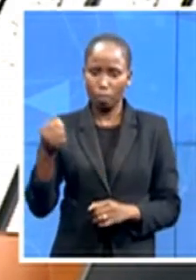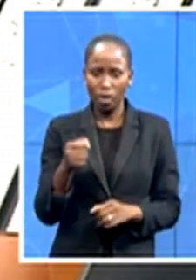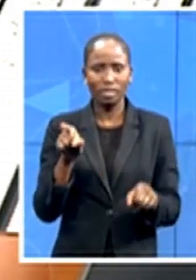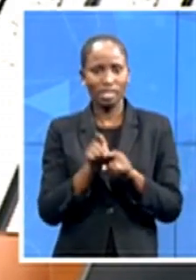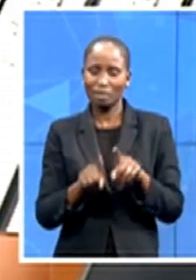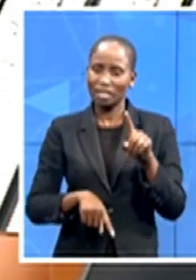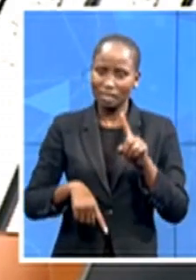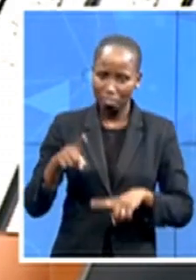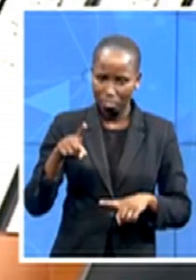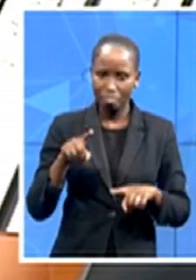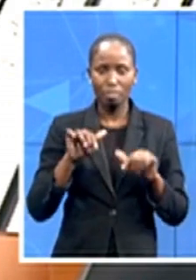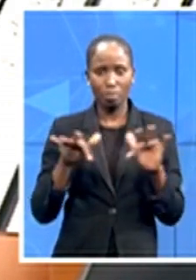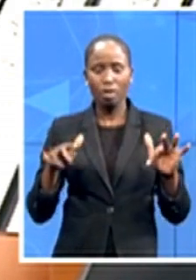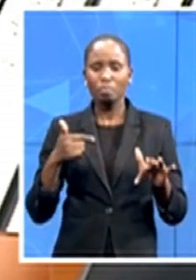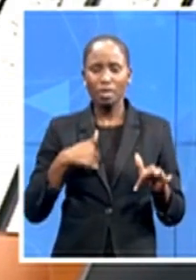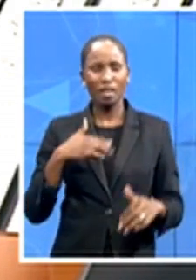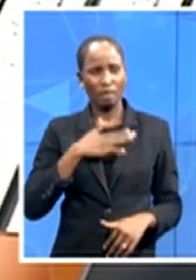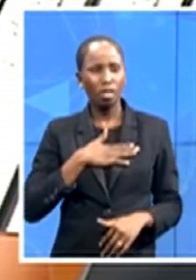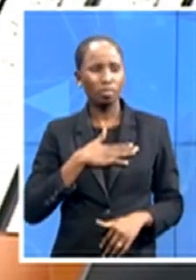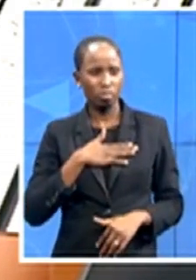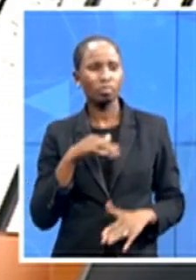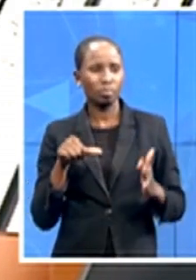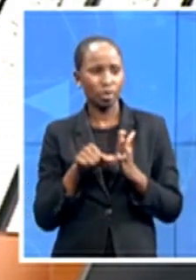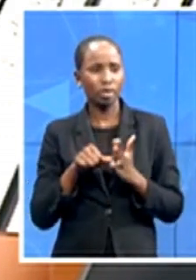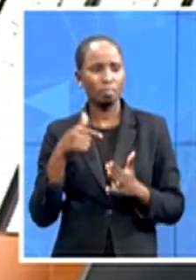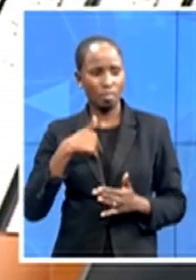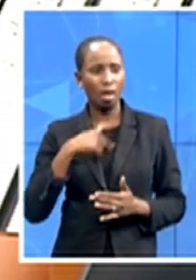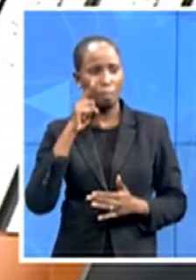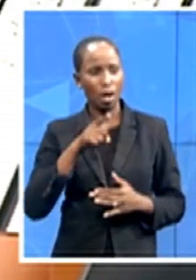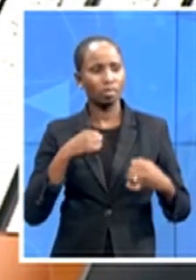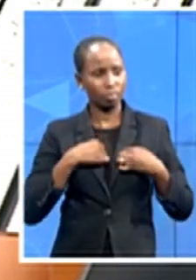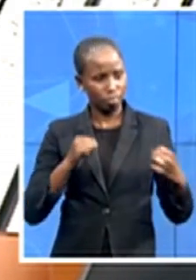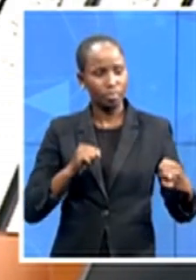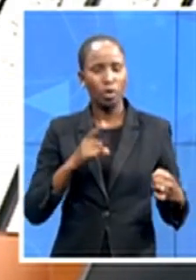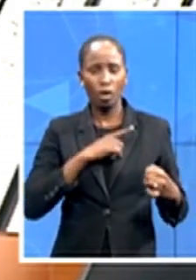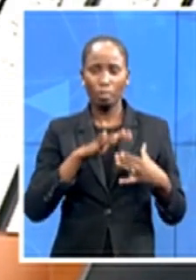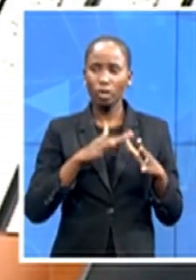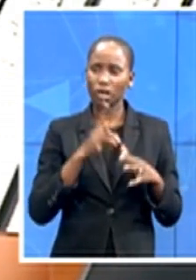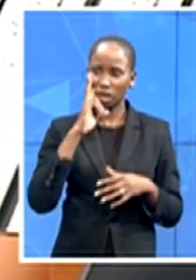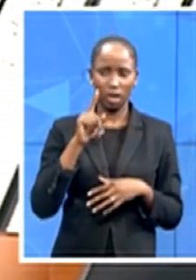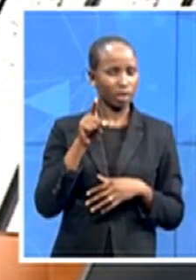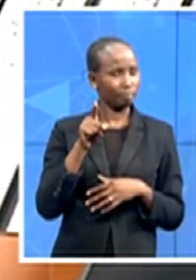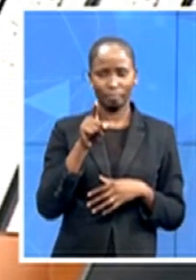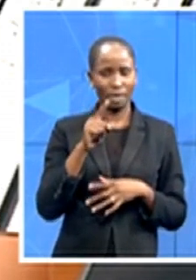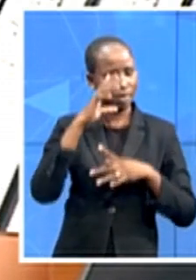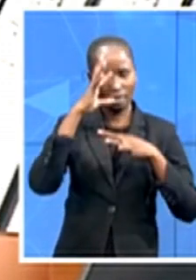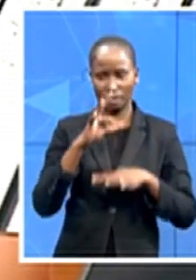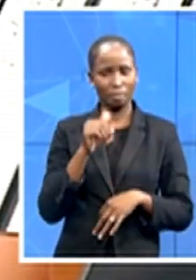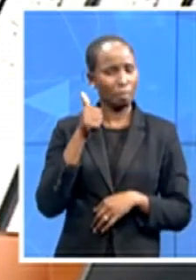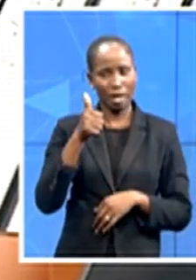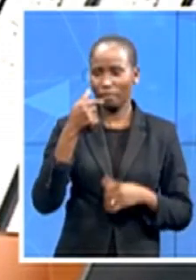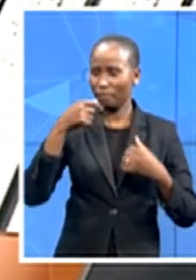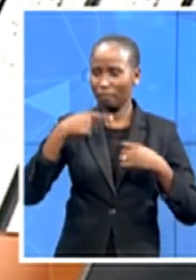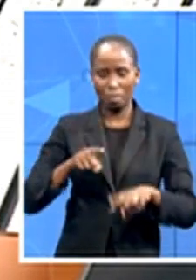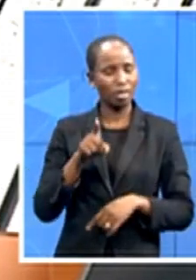especially because of the serious consequences this decision would have on our economy and on our